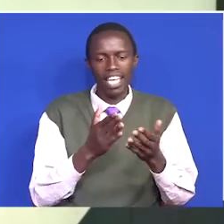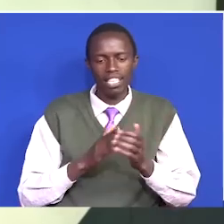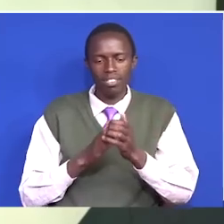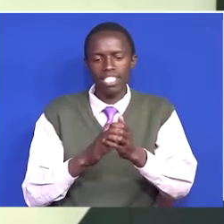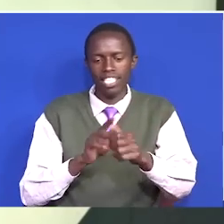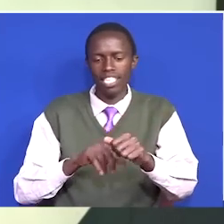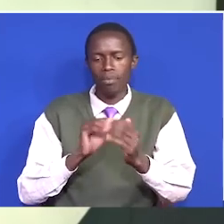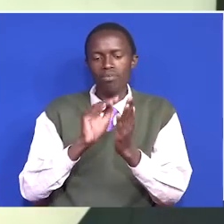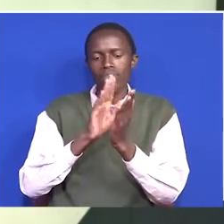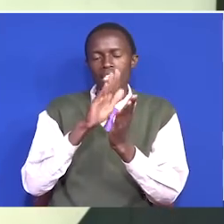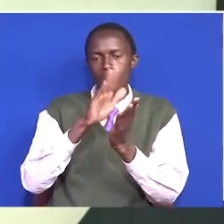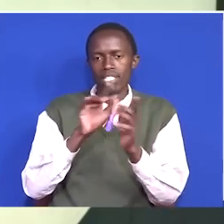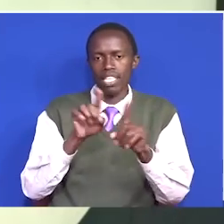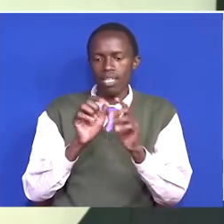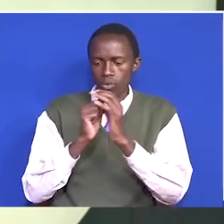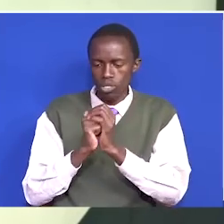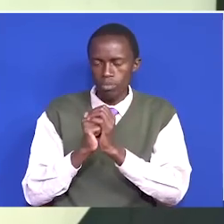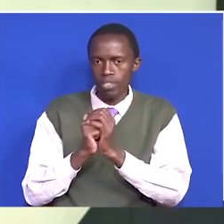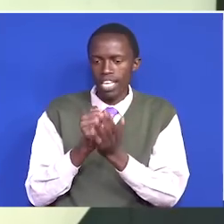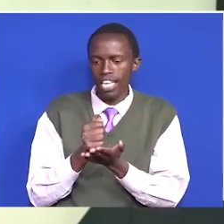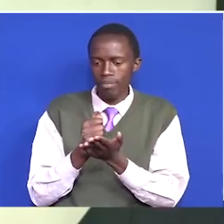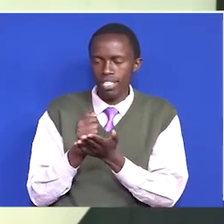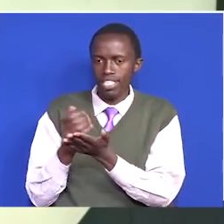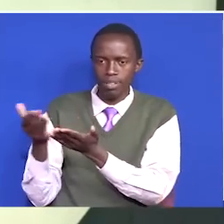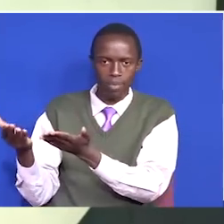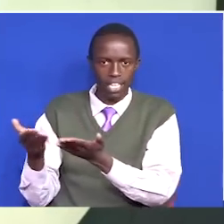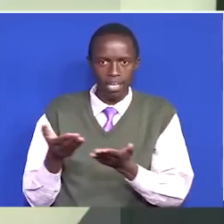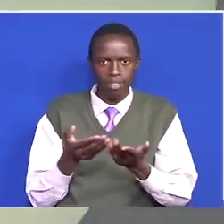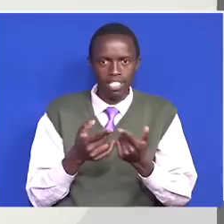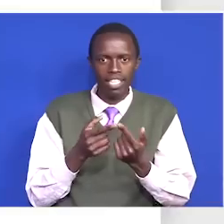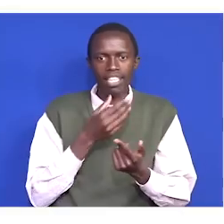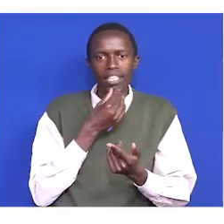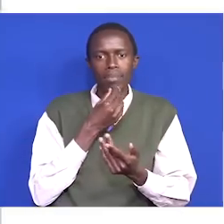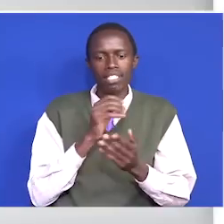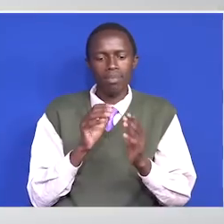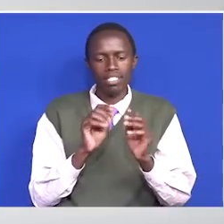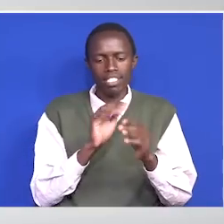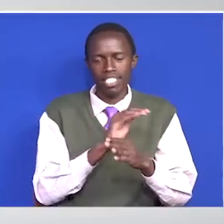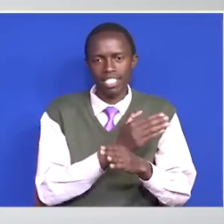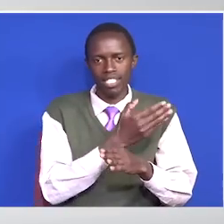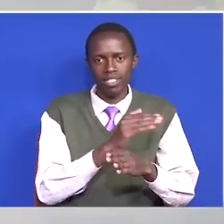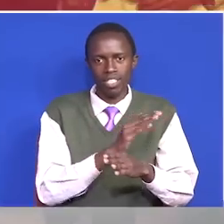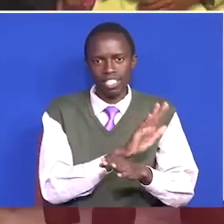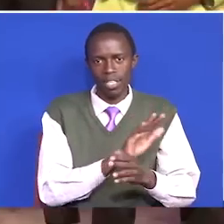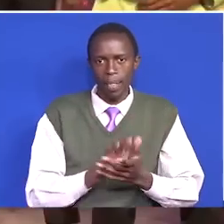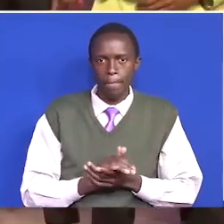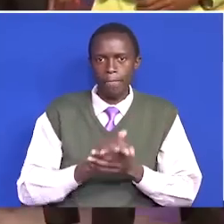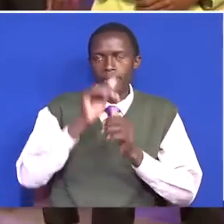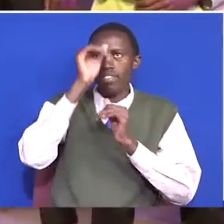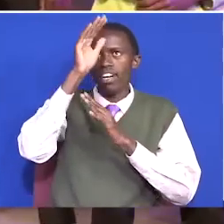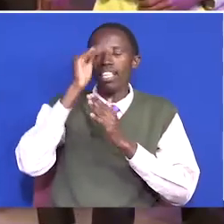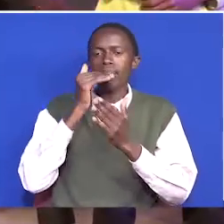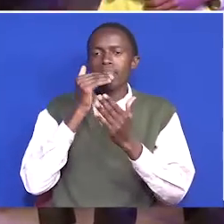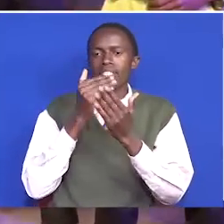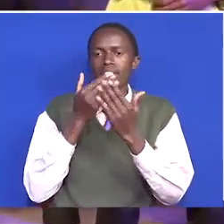us in a time of praise and worship. Help me in welcoming the men's choral. Hallelujah. Father, we thank